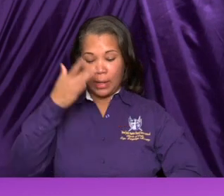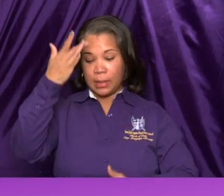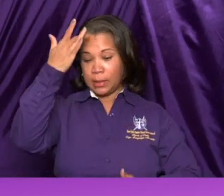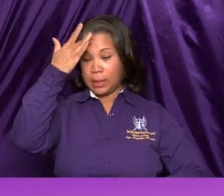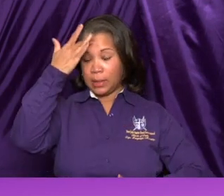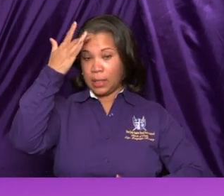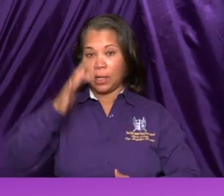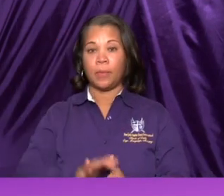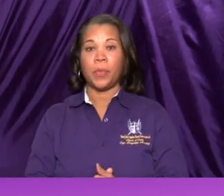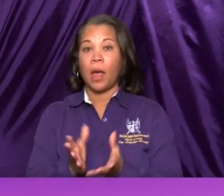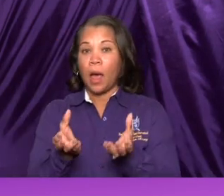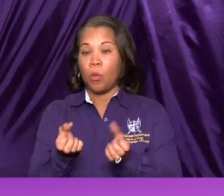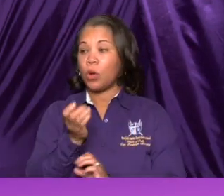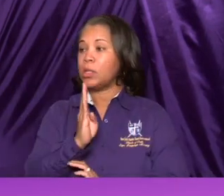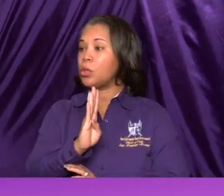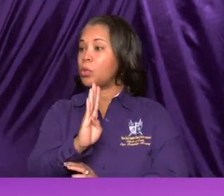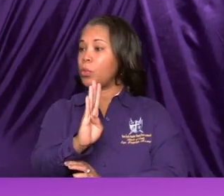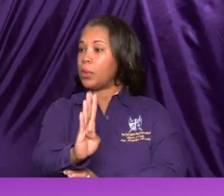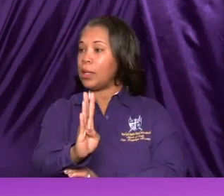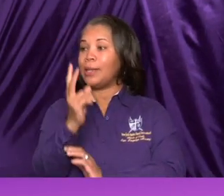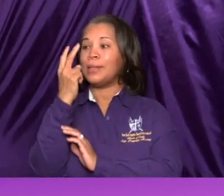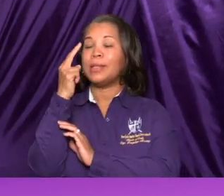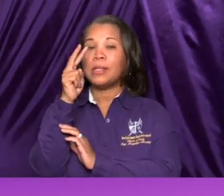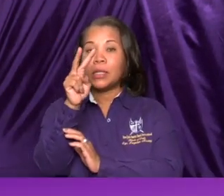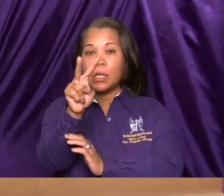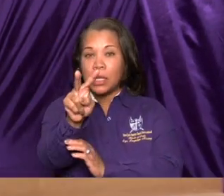I want to be seen.